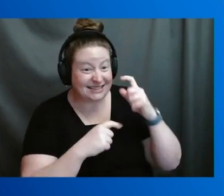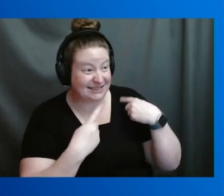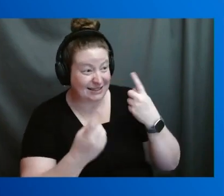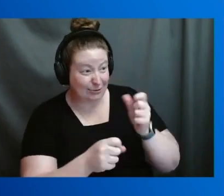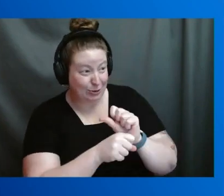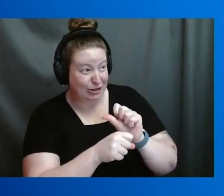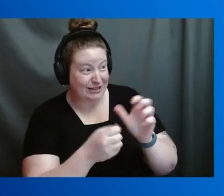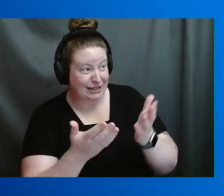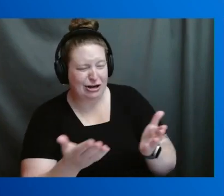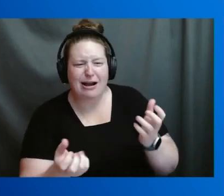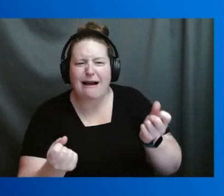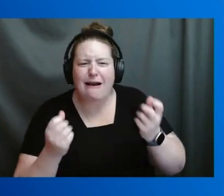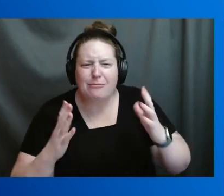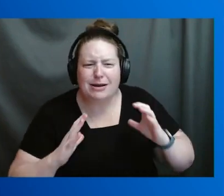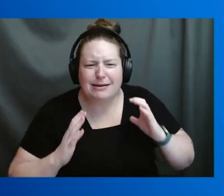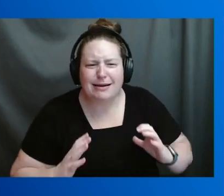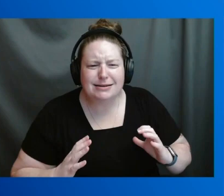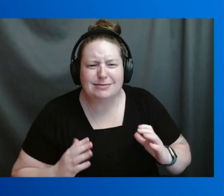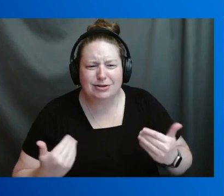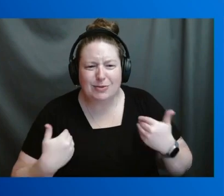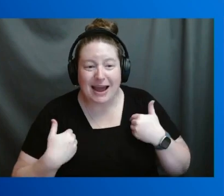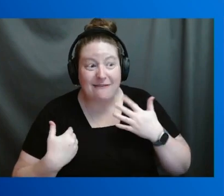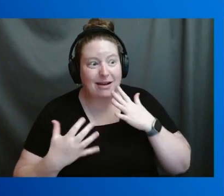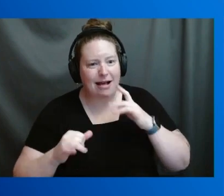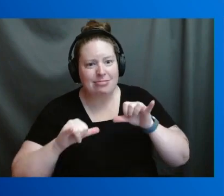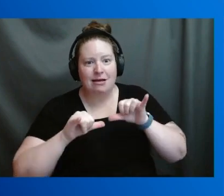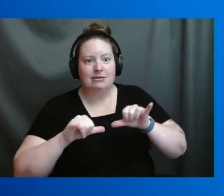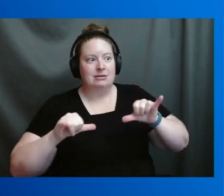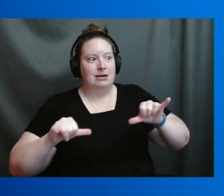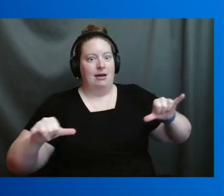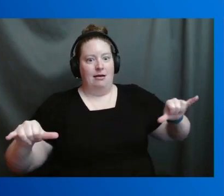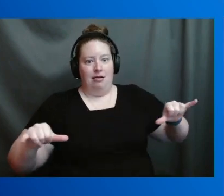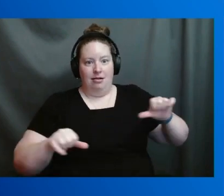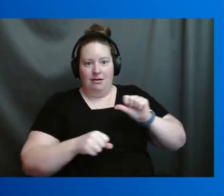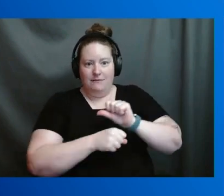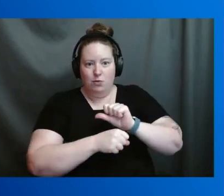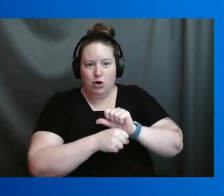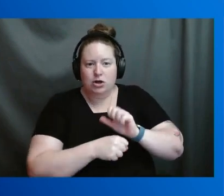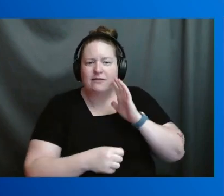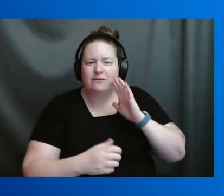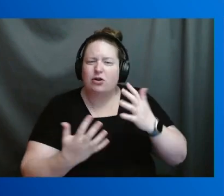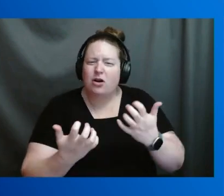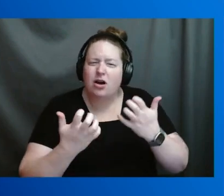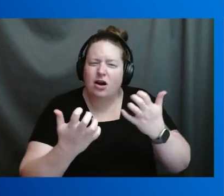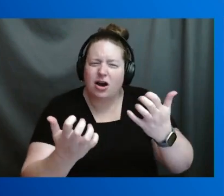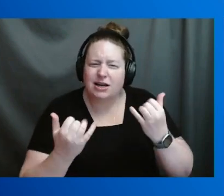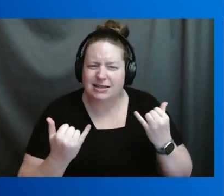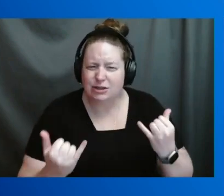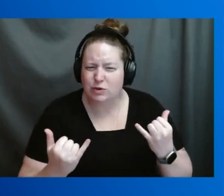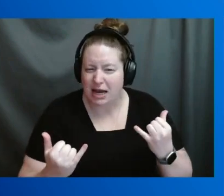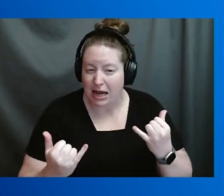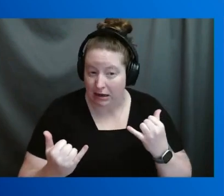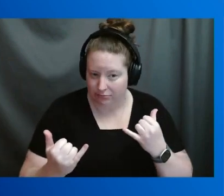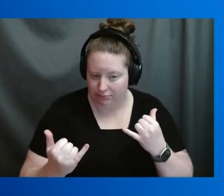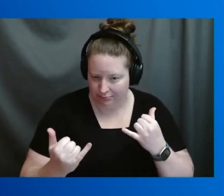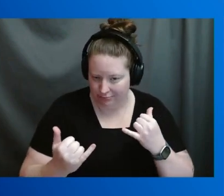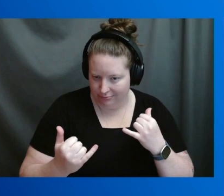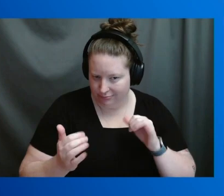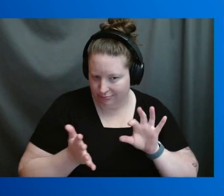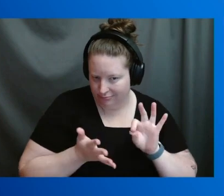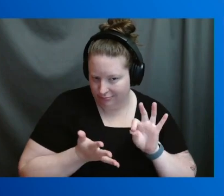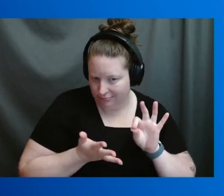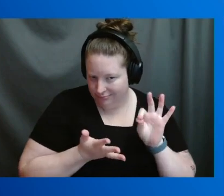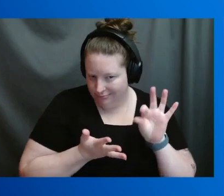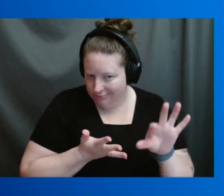the absolutely massive scale of some of these workloads. So for our audience today, can you give people a peek under the covers and give them a sense of how